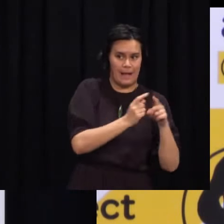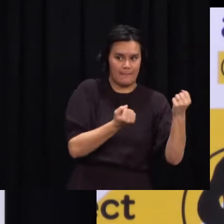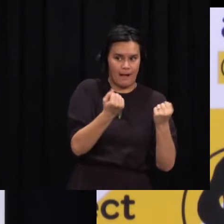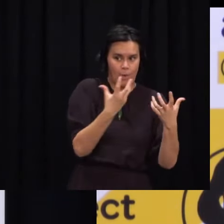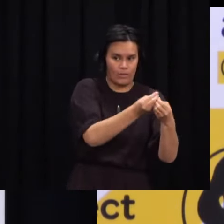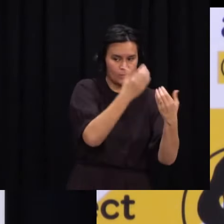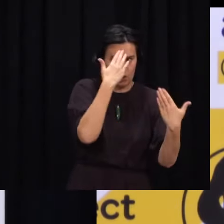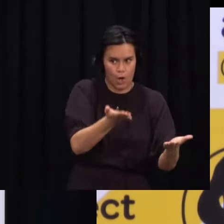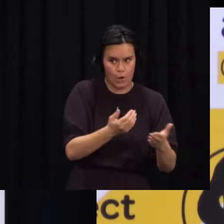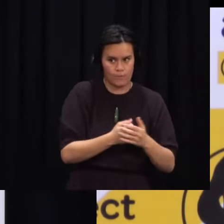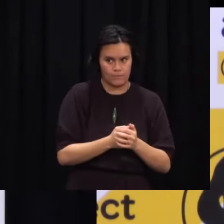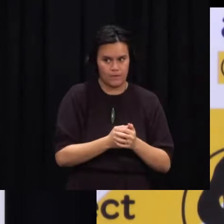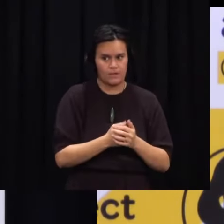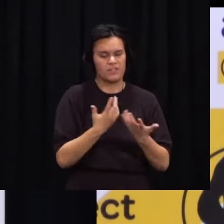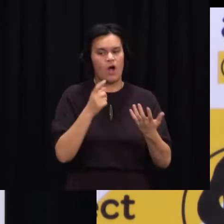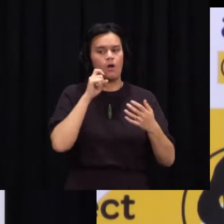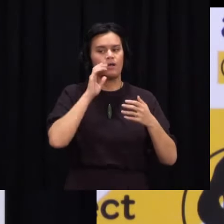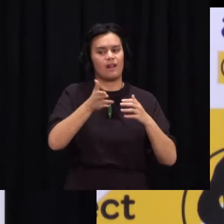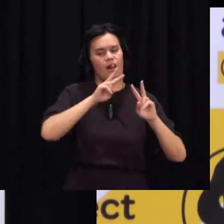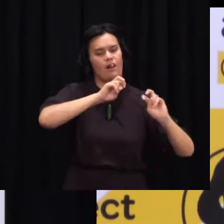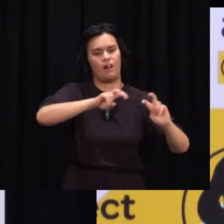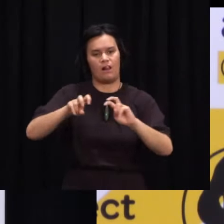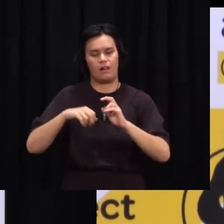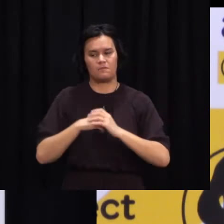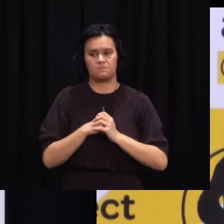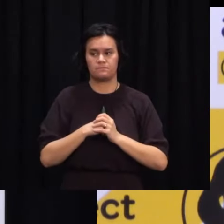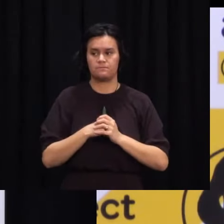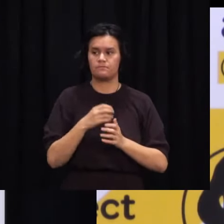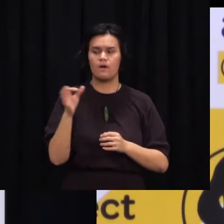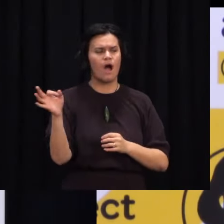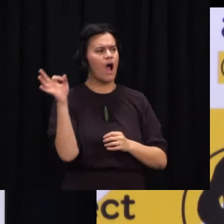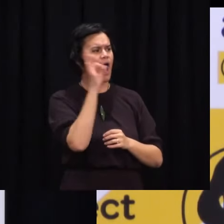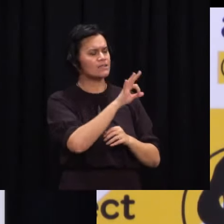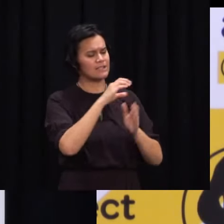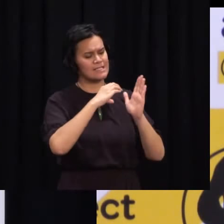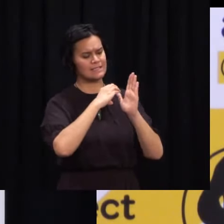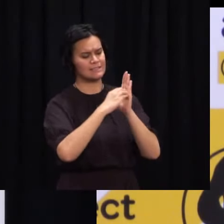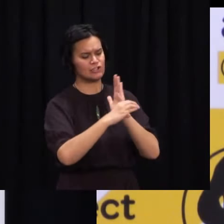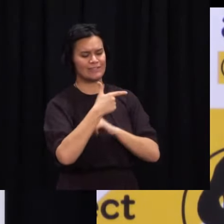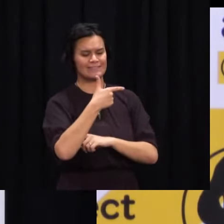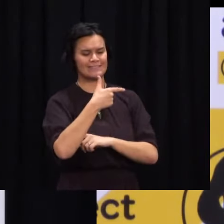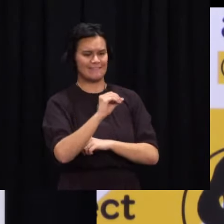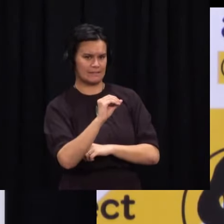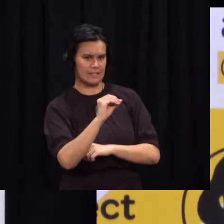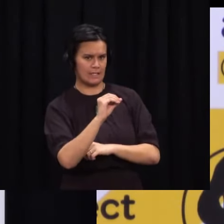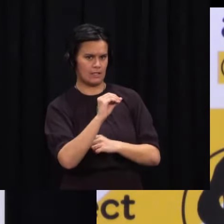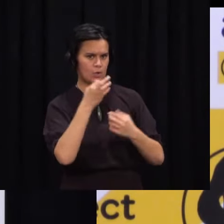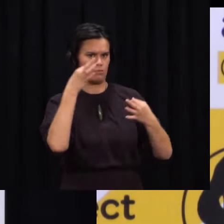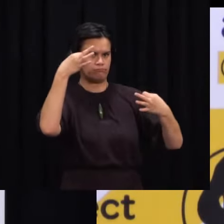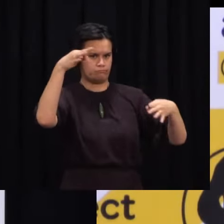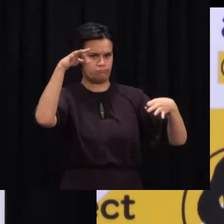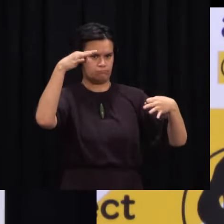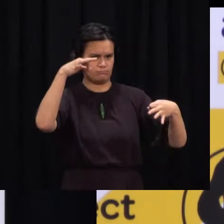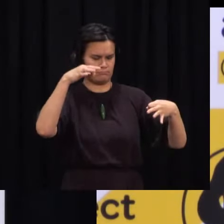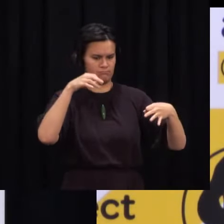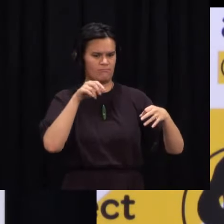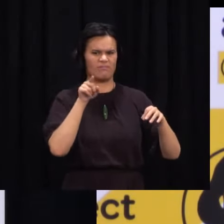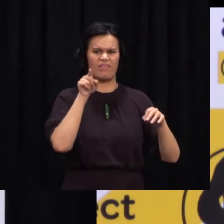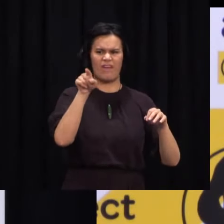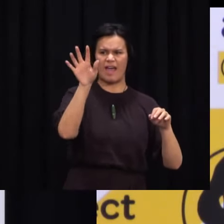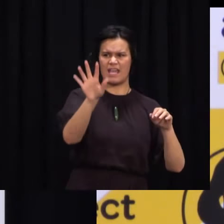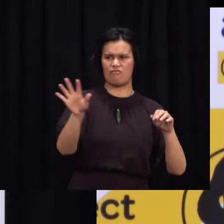level 4 environment. Under Section 70, how long exactly is it going to be in place? And I guess if cases pop up